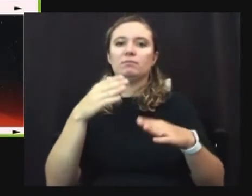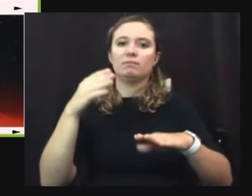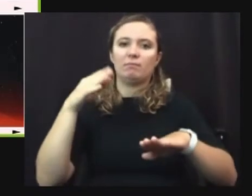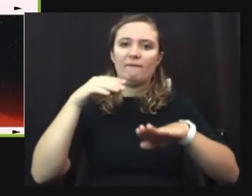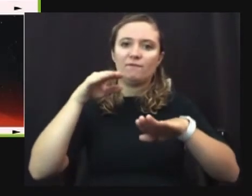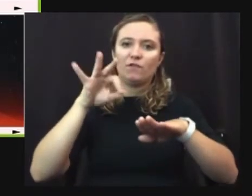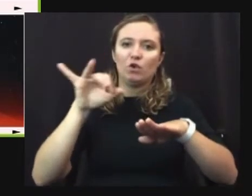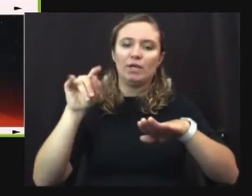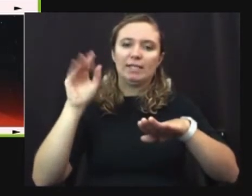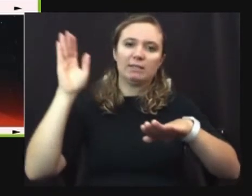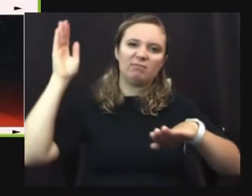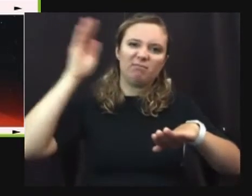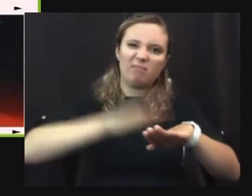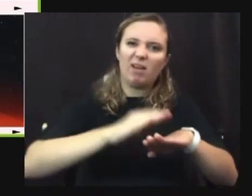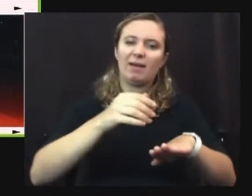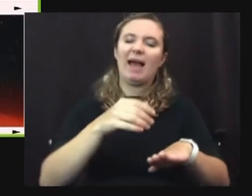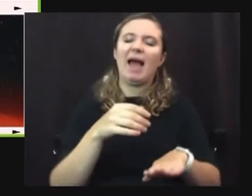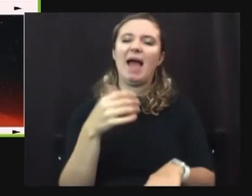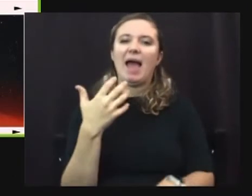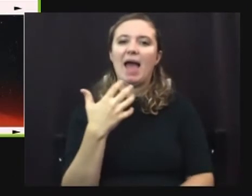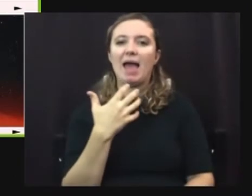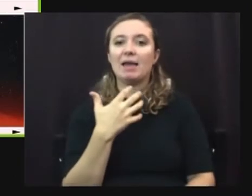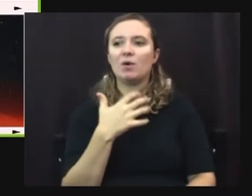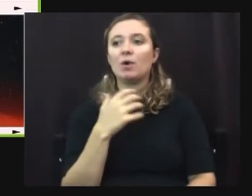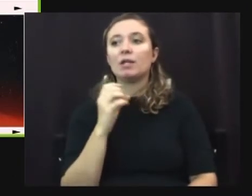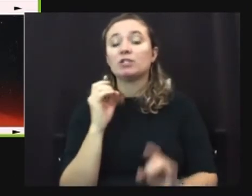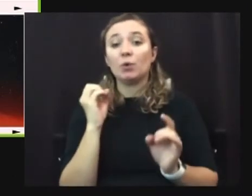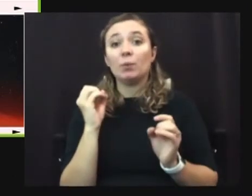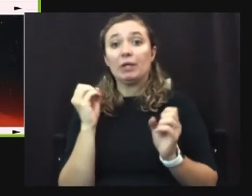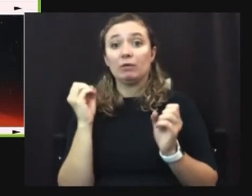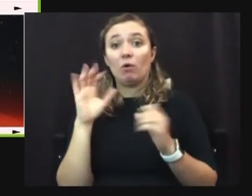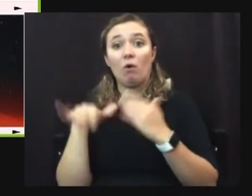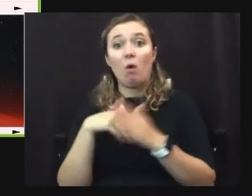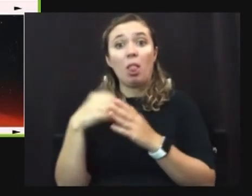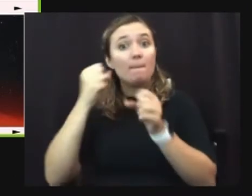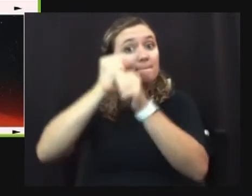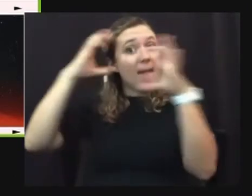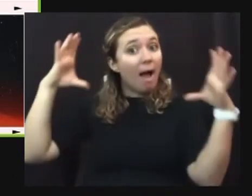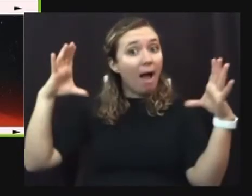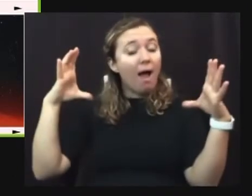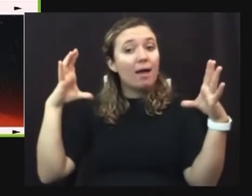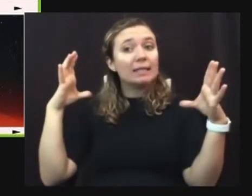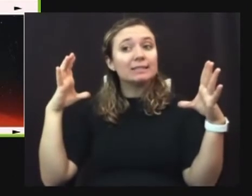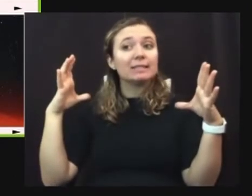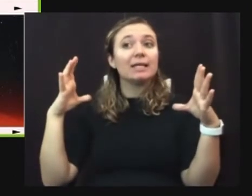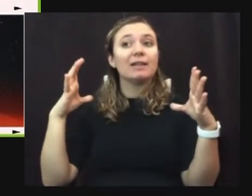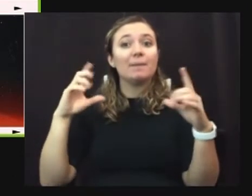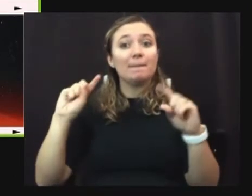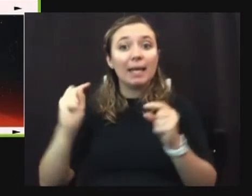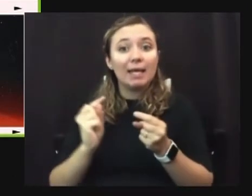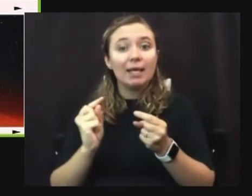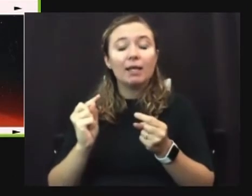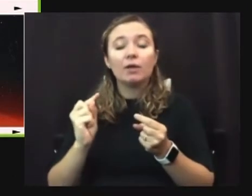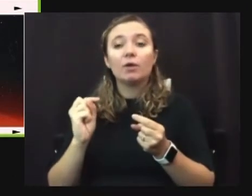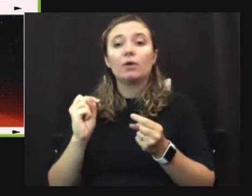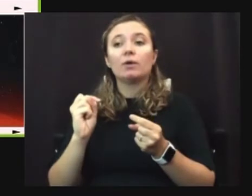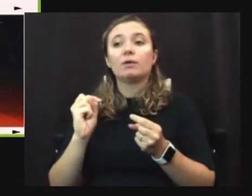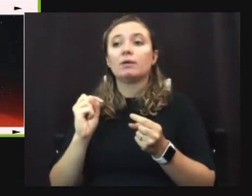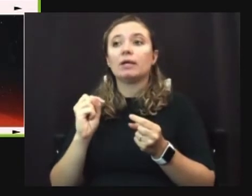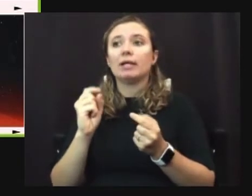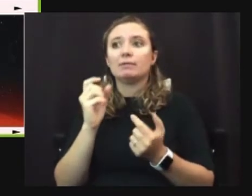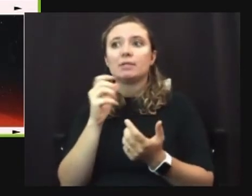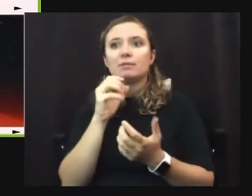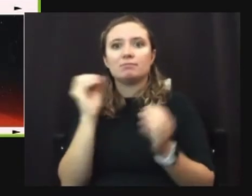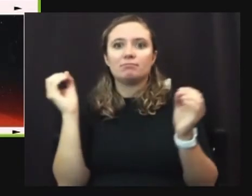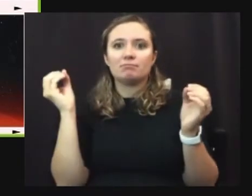everyone can imagine what it's going to be like to heal from that. That doesn't matter if you're autistic or not. But there are a